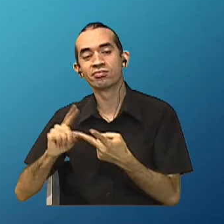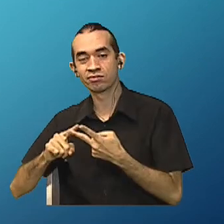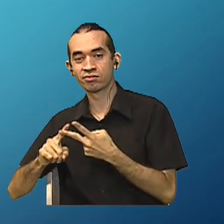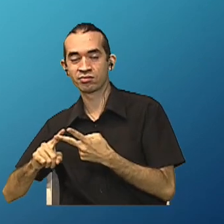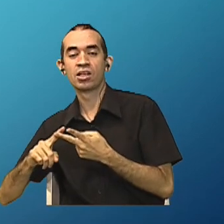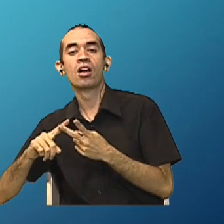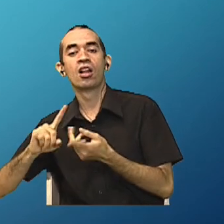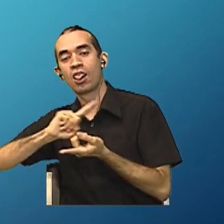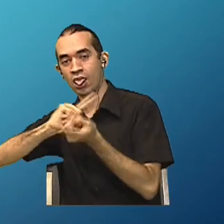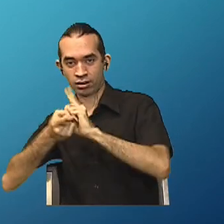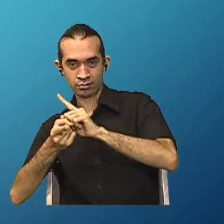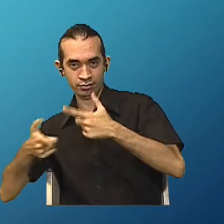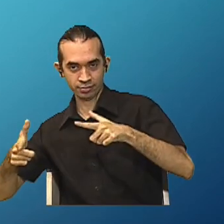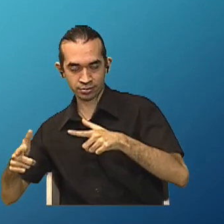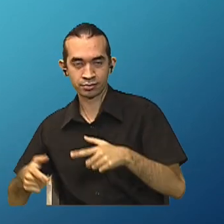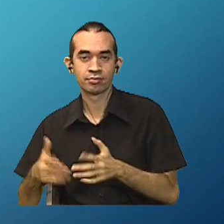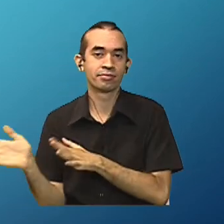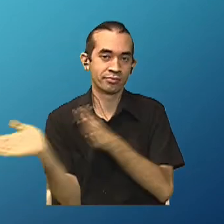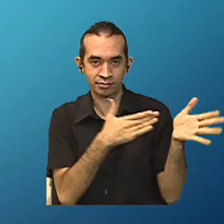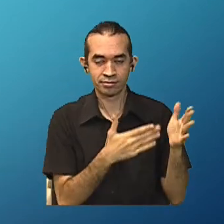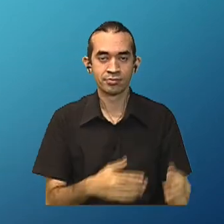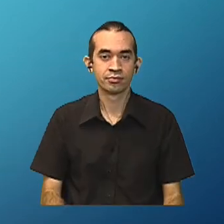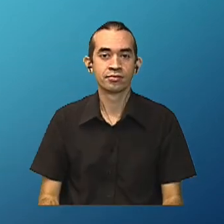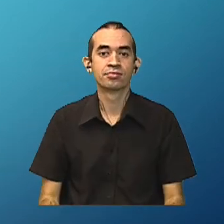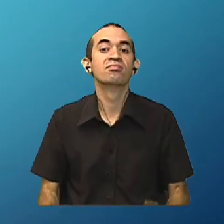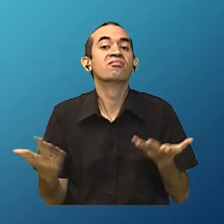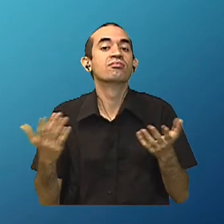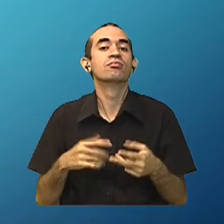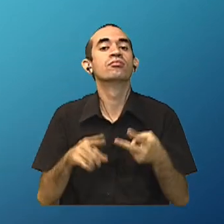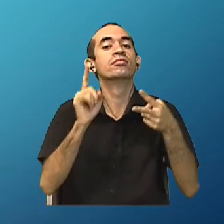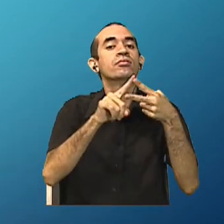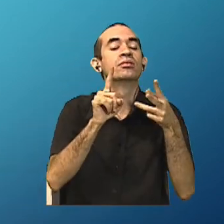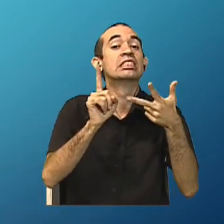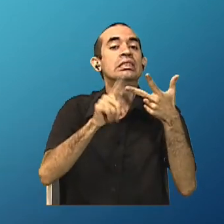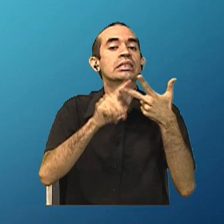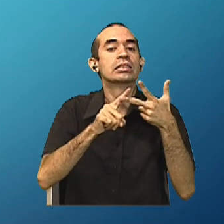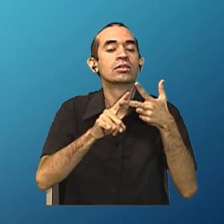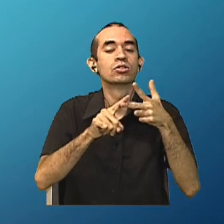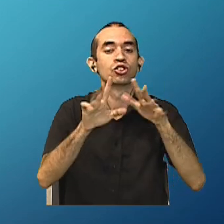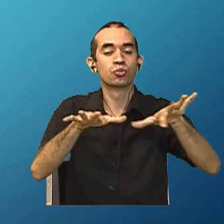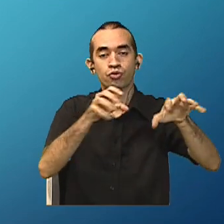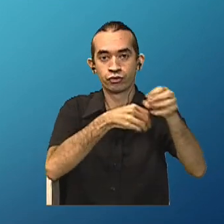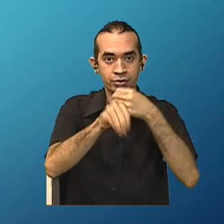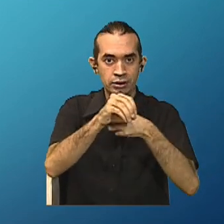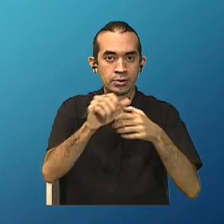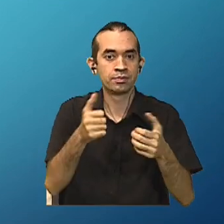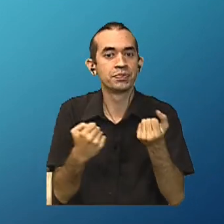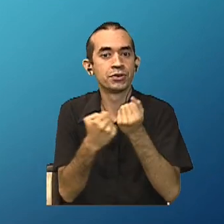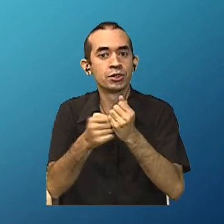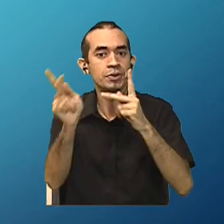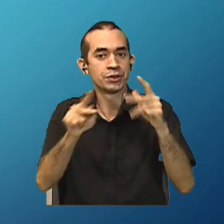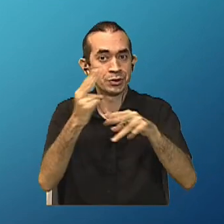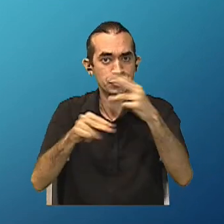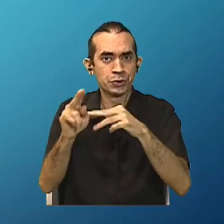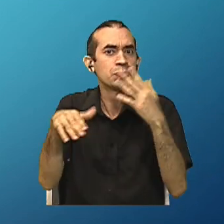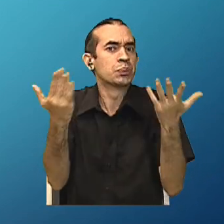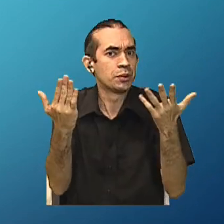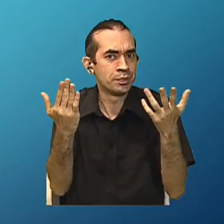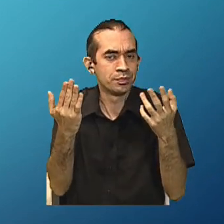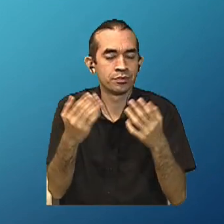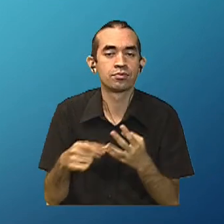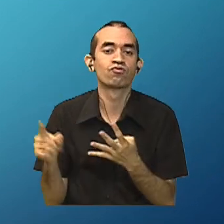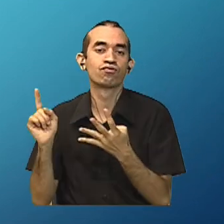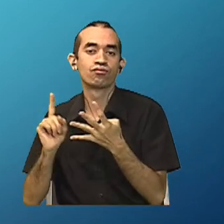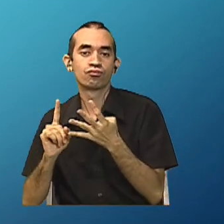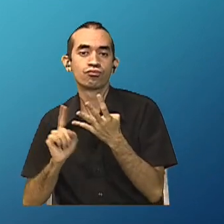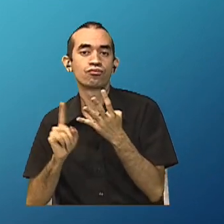languages. Okay, let's continue with the order. How do office computers help business people? Okay, how